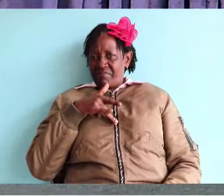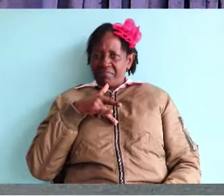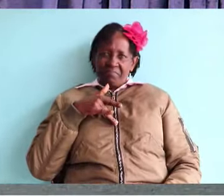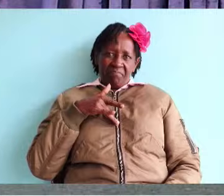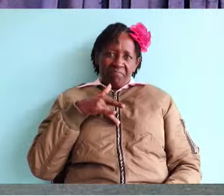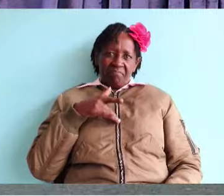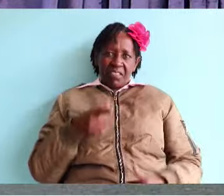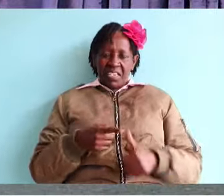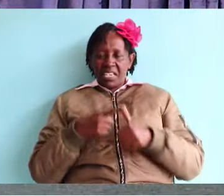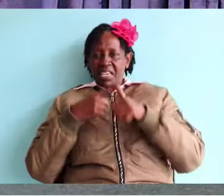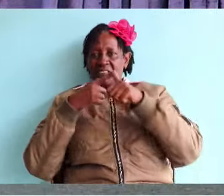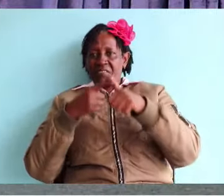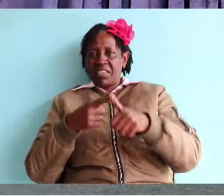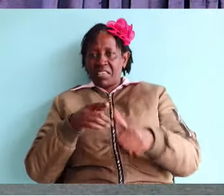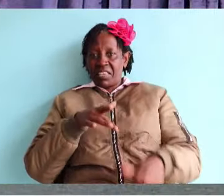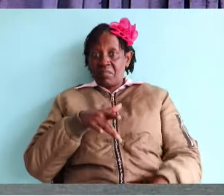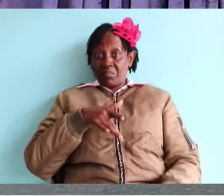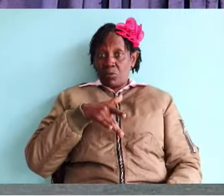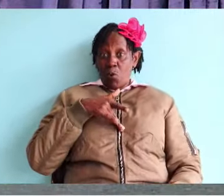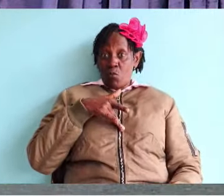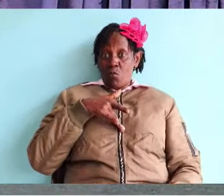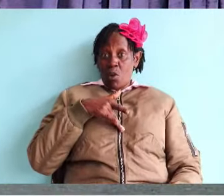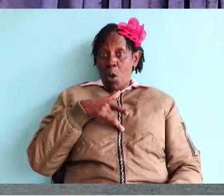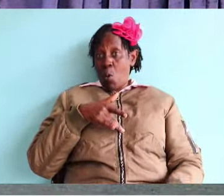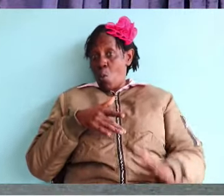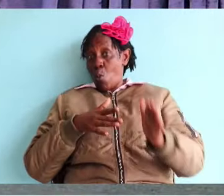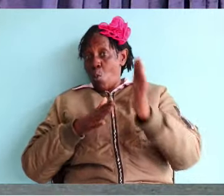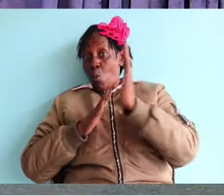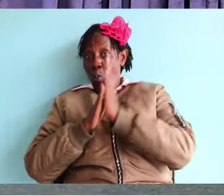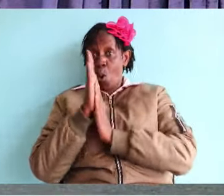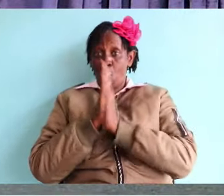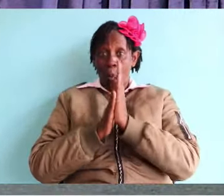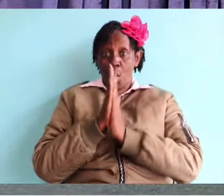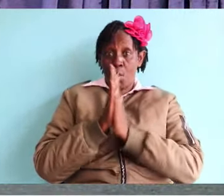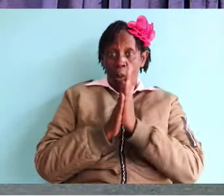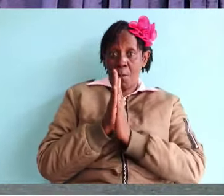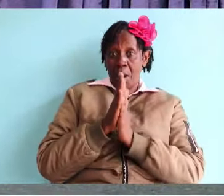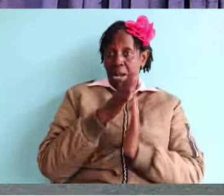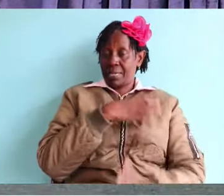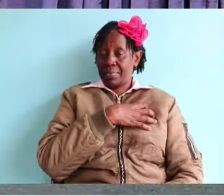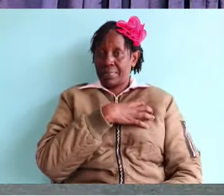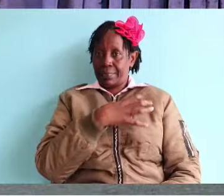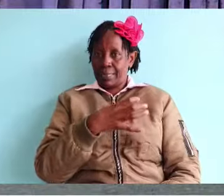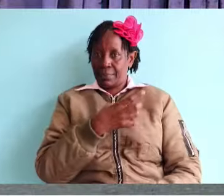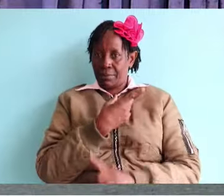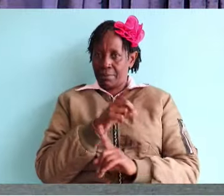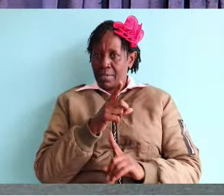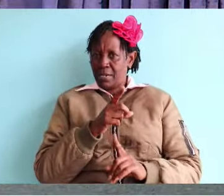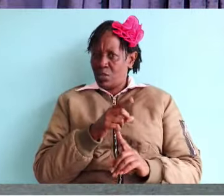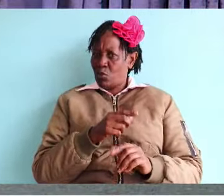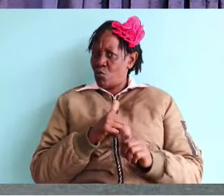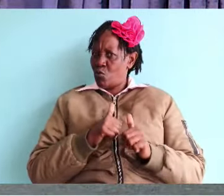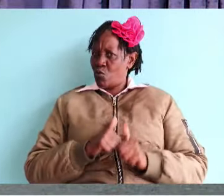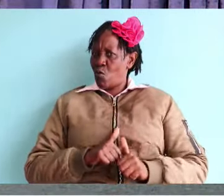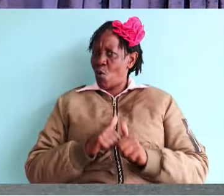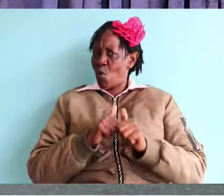now people who are pursuing wealth and not just pursuing the mission of God to accomplish what God has called them to